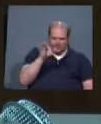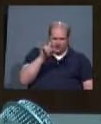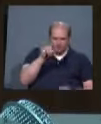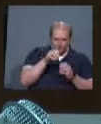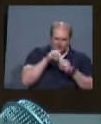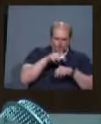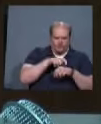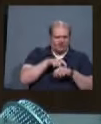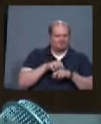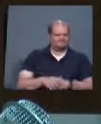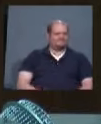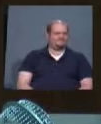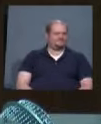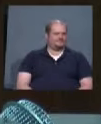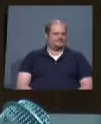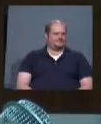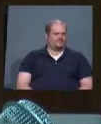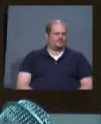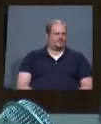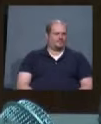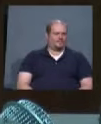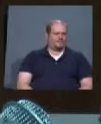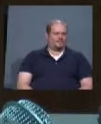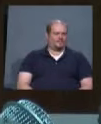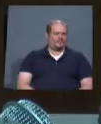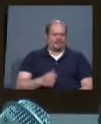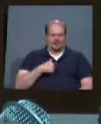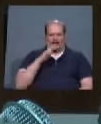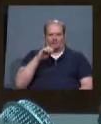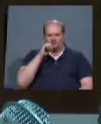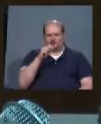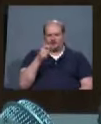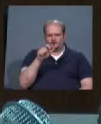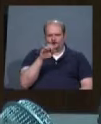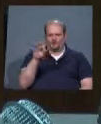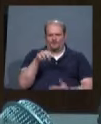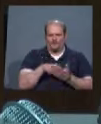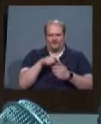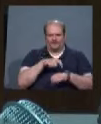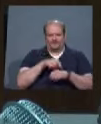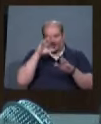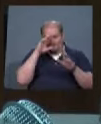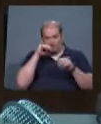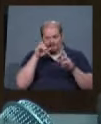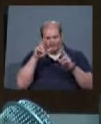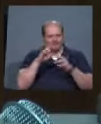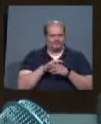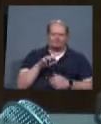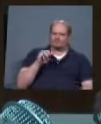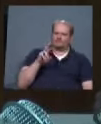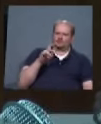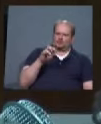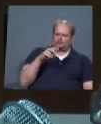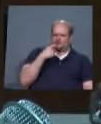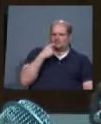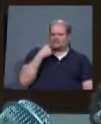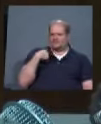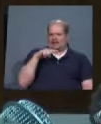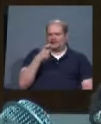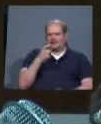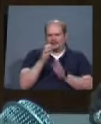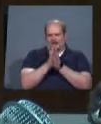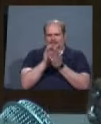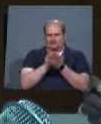time? And I will not turn you off this time, hopefully. Mr. Carpenter says I can't ask that